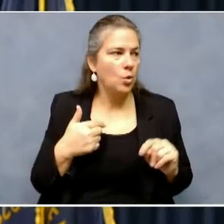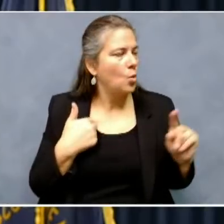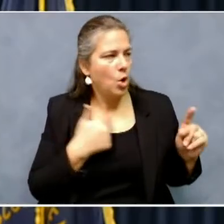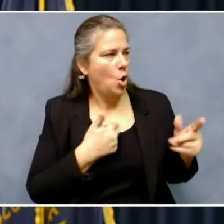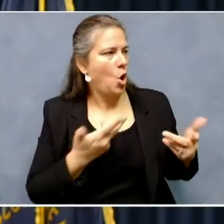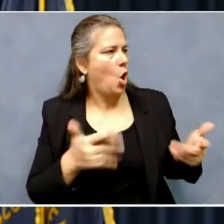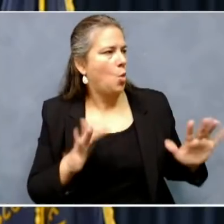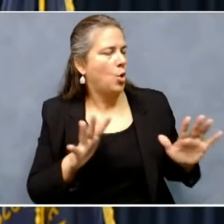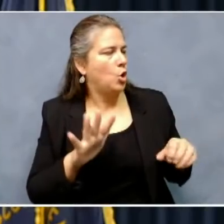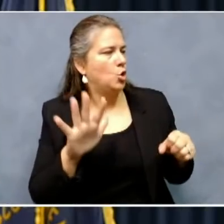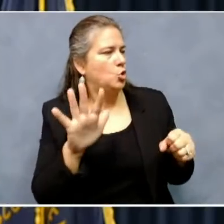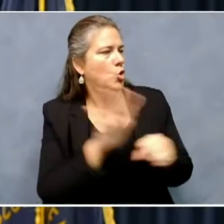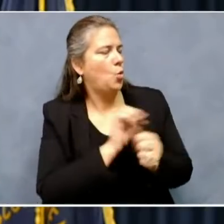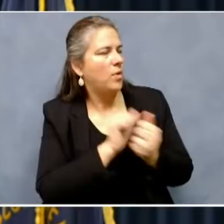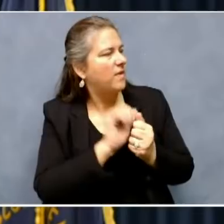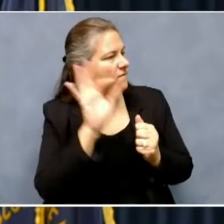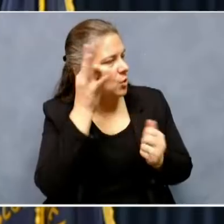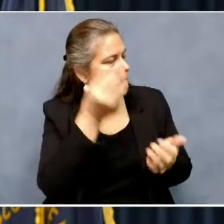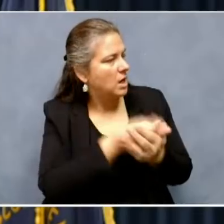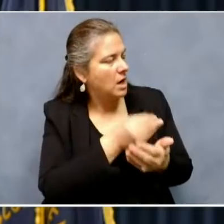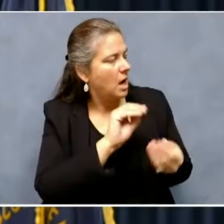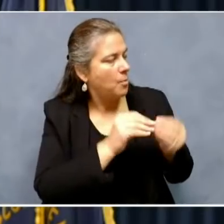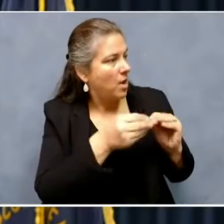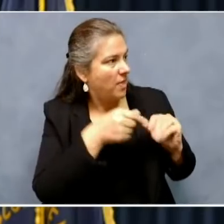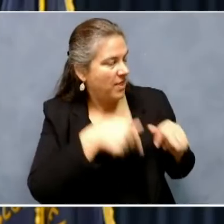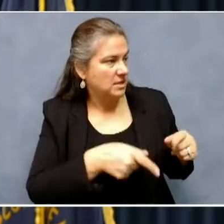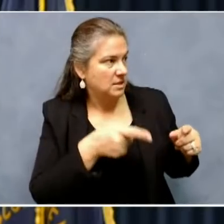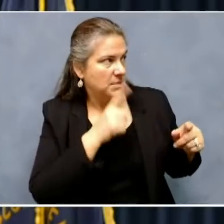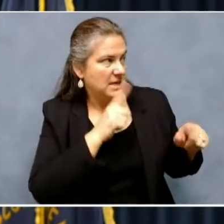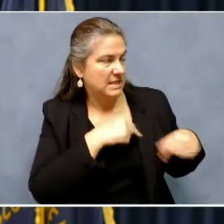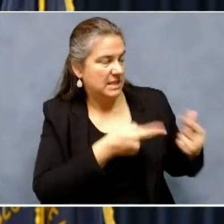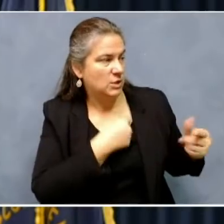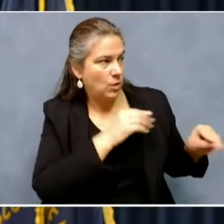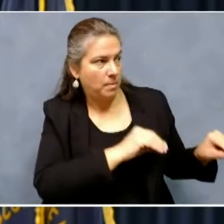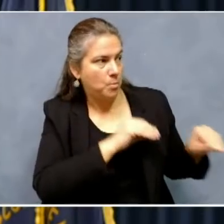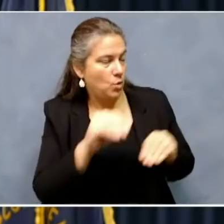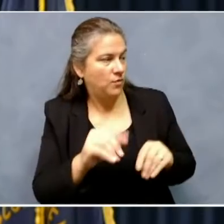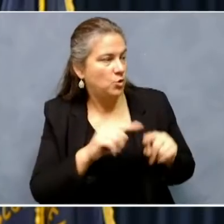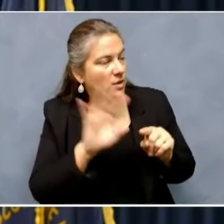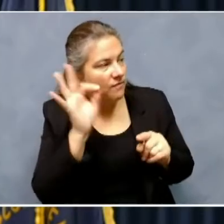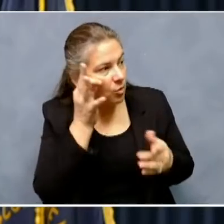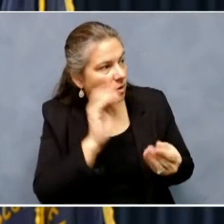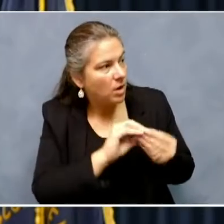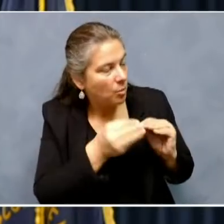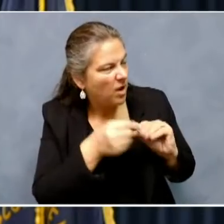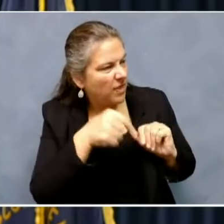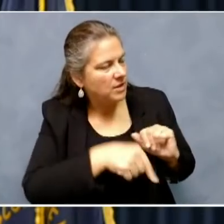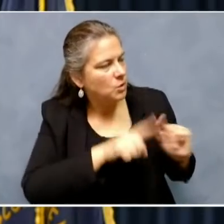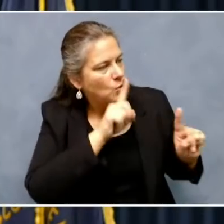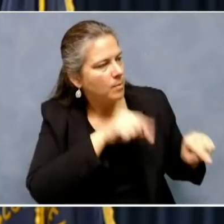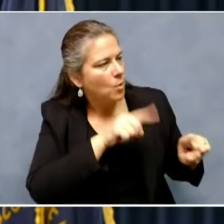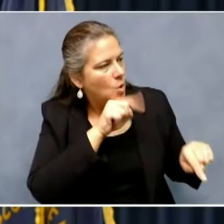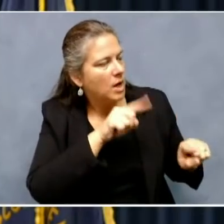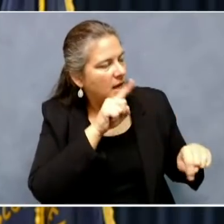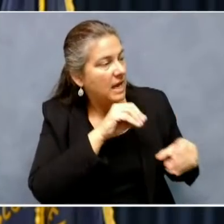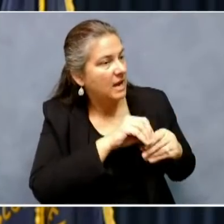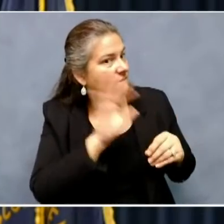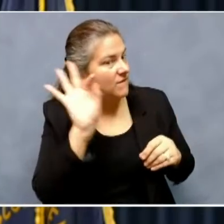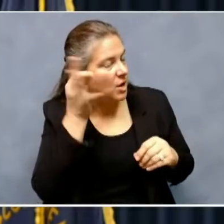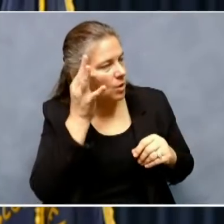totally with the federal numbers. This has occurred since we moved to the federal numbers. So this is about how reporting has come into the federal